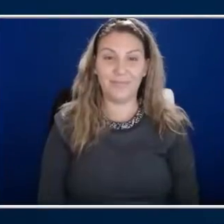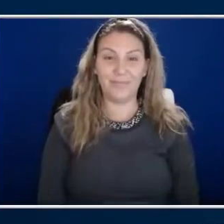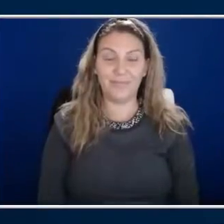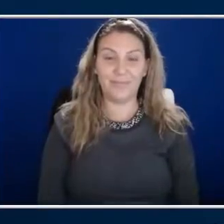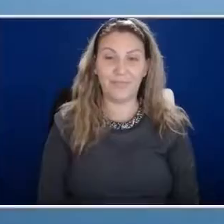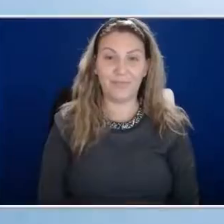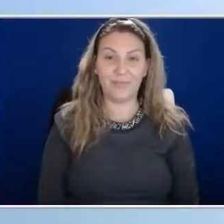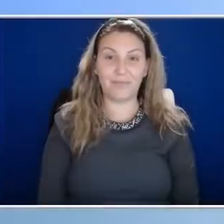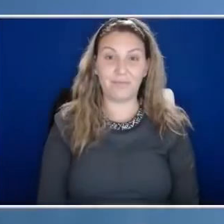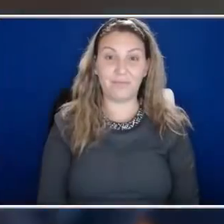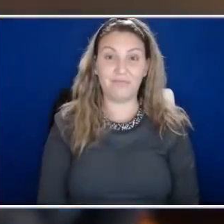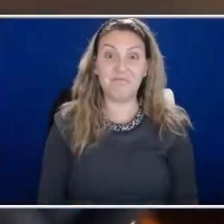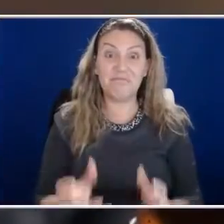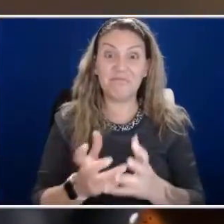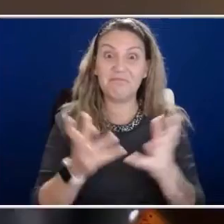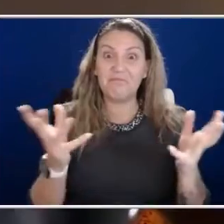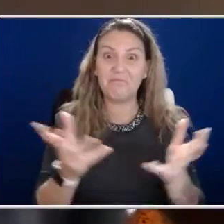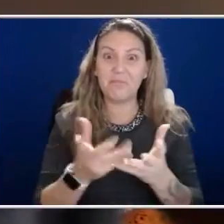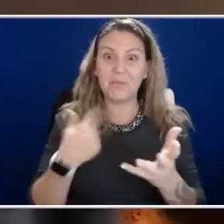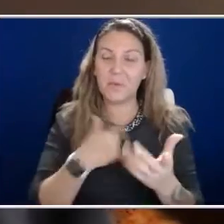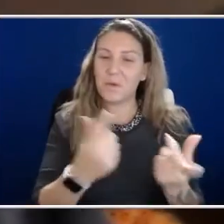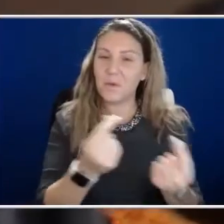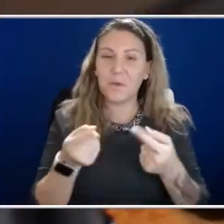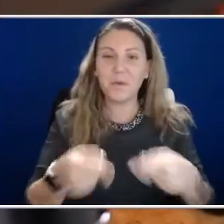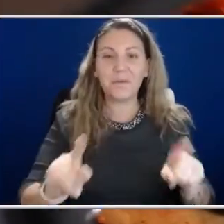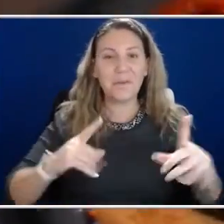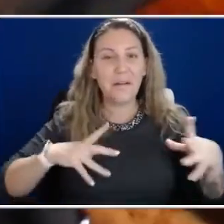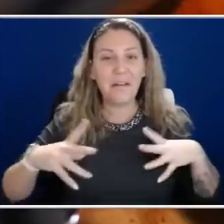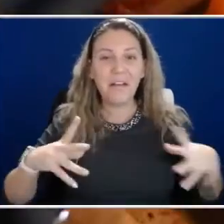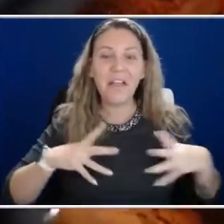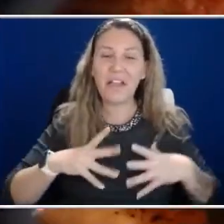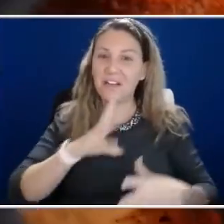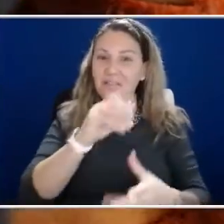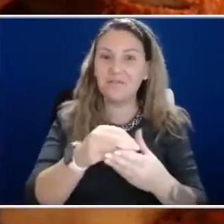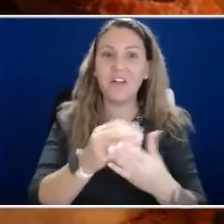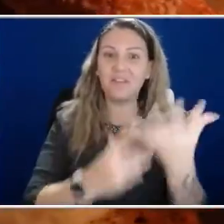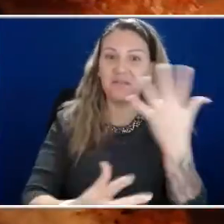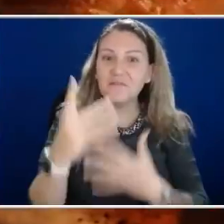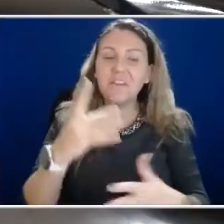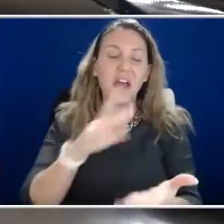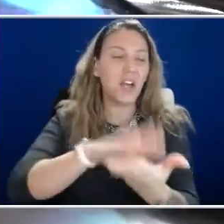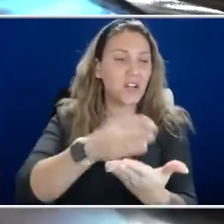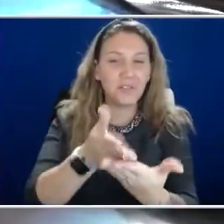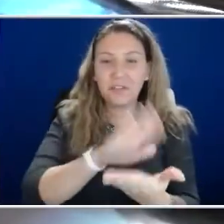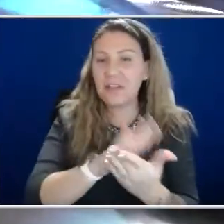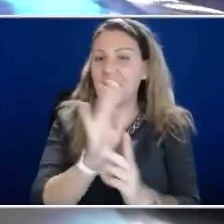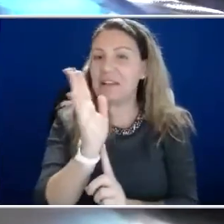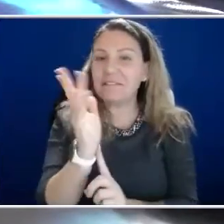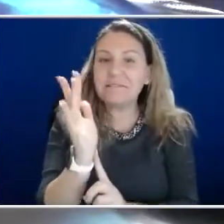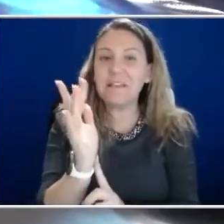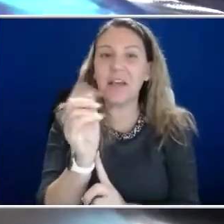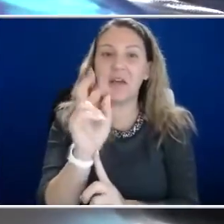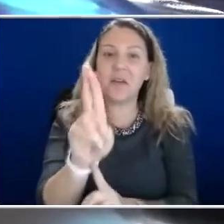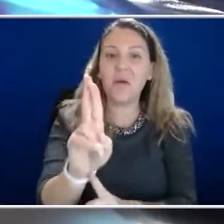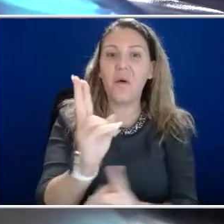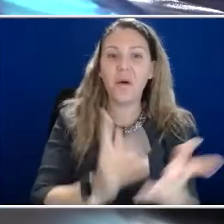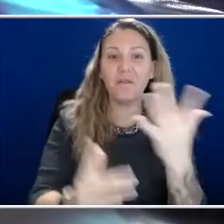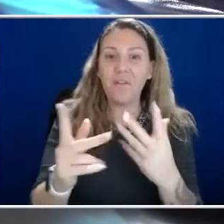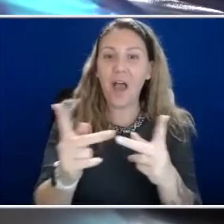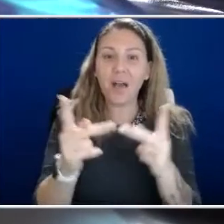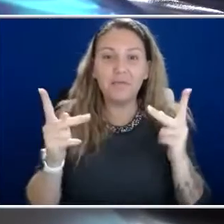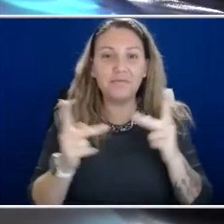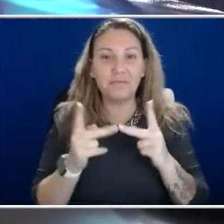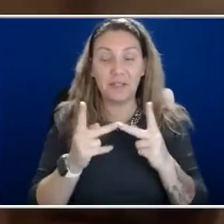So much of what we do during the holidays involves fire, whether it's cooking, candles, or those fireplaces. Coming up today on the Morning